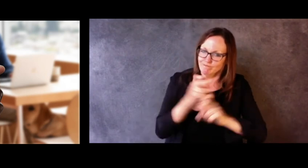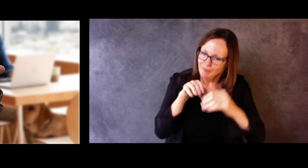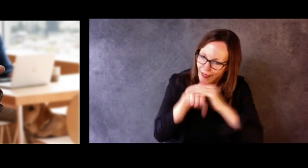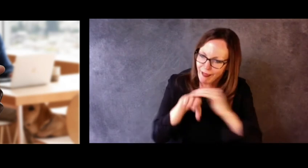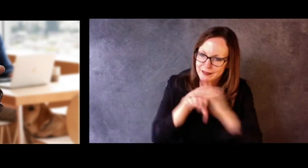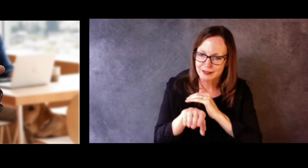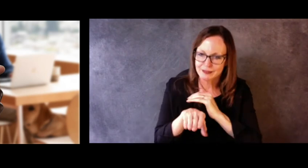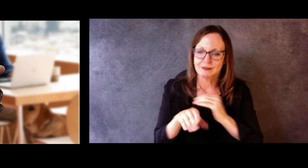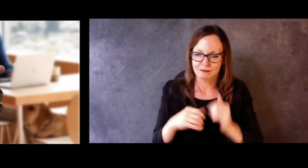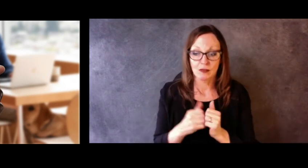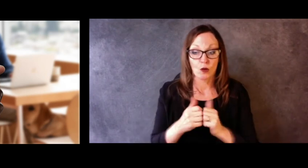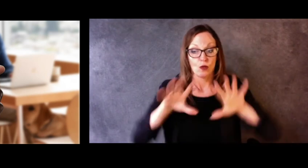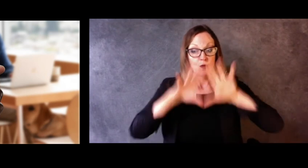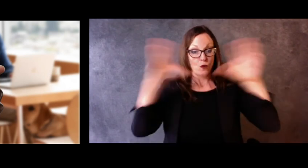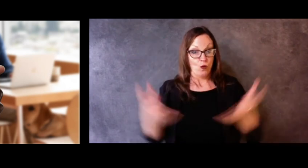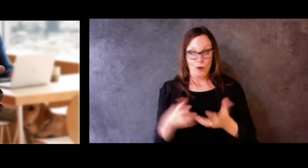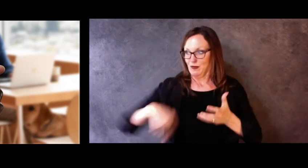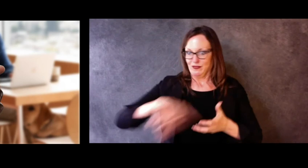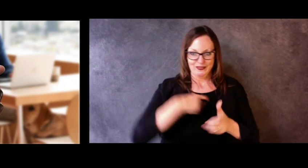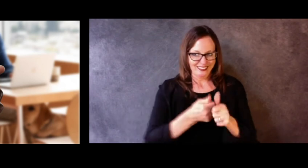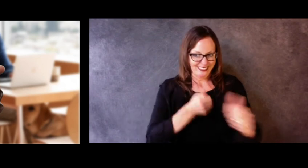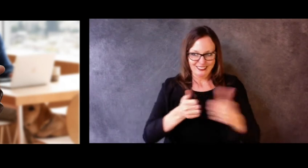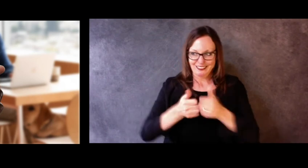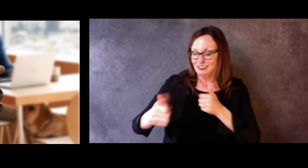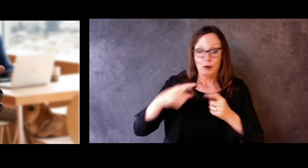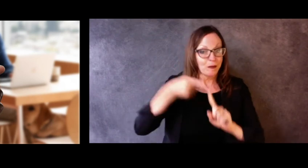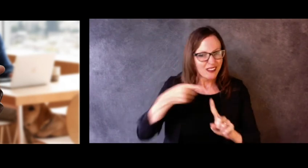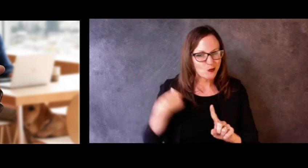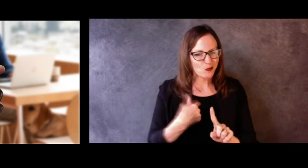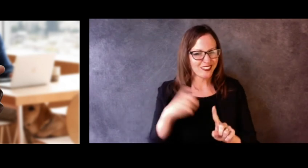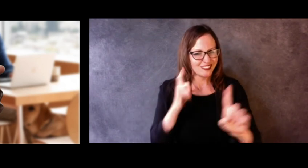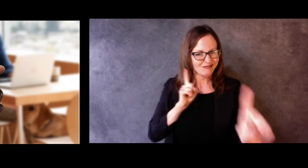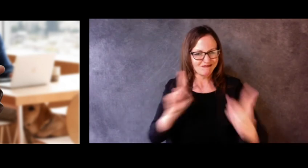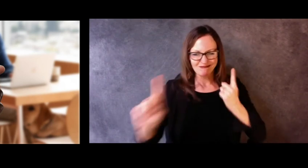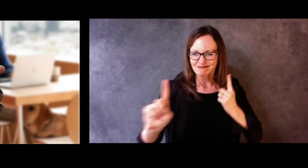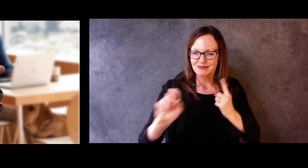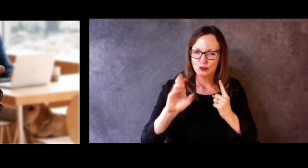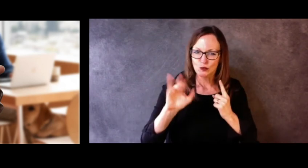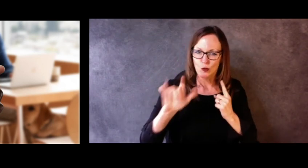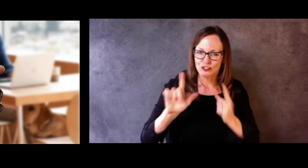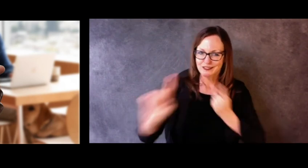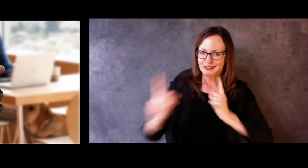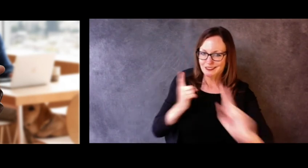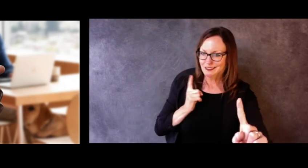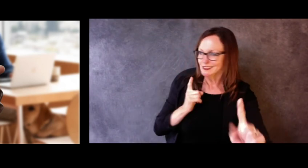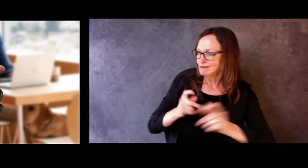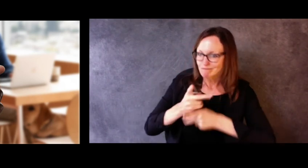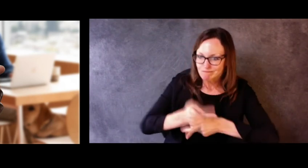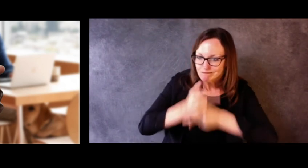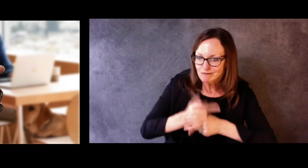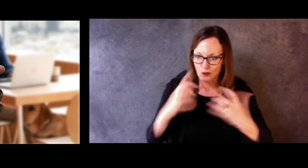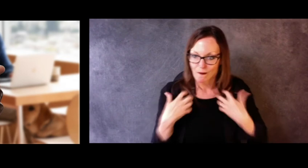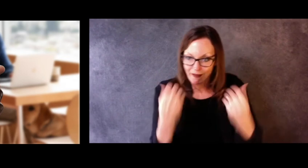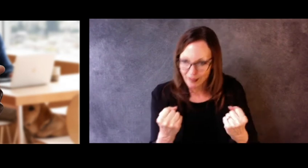over 2020. So we worked to fast-track the project and get this out in iOS 14. So how does it work?